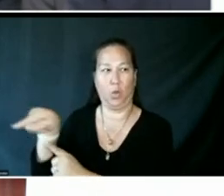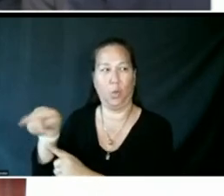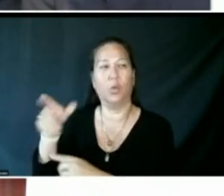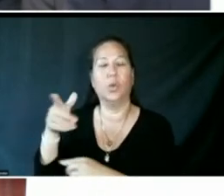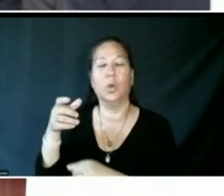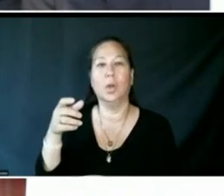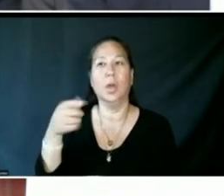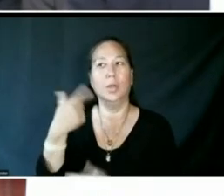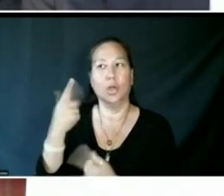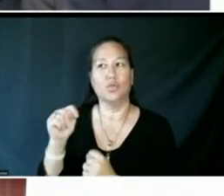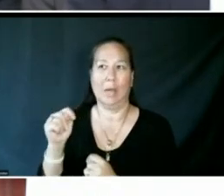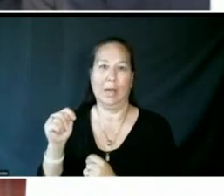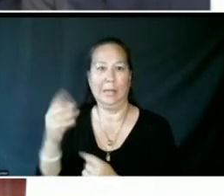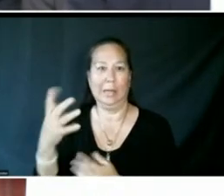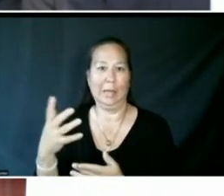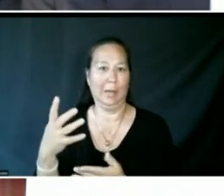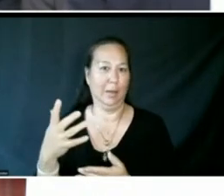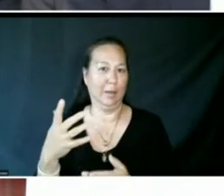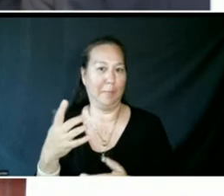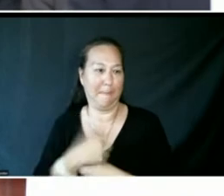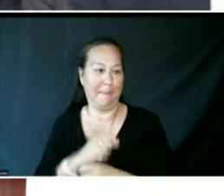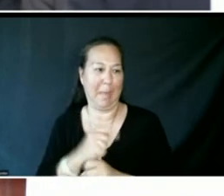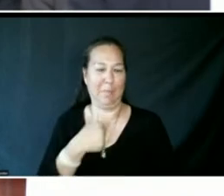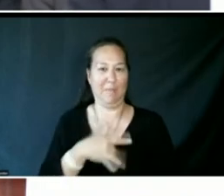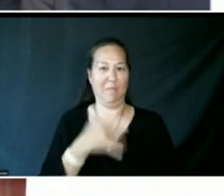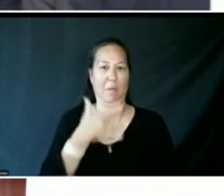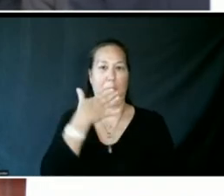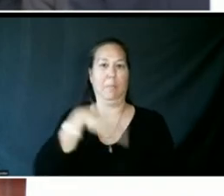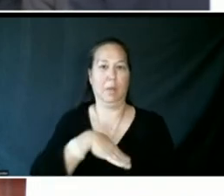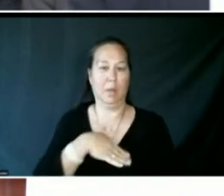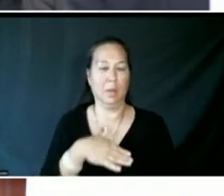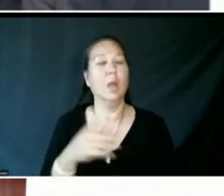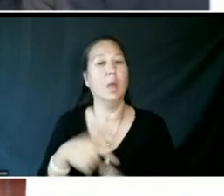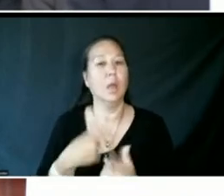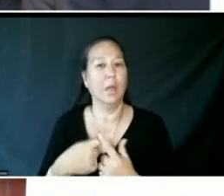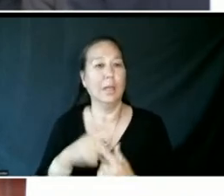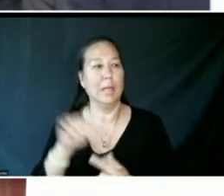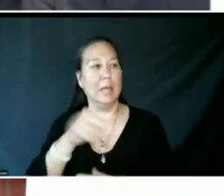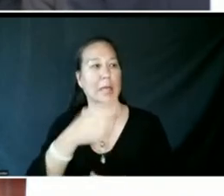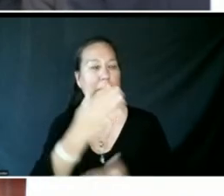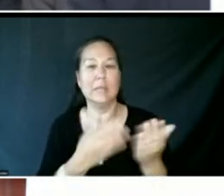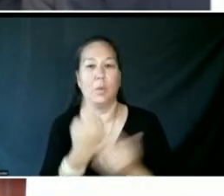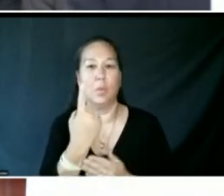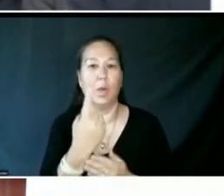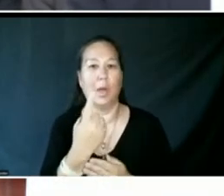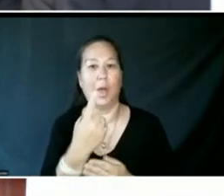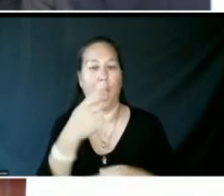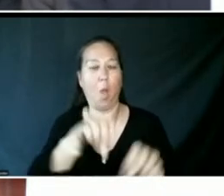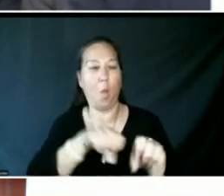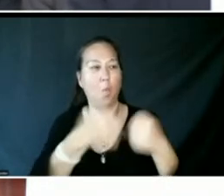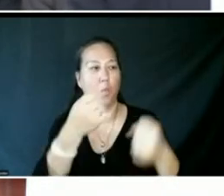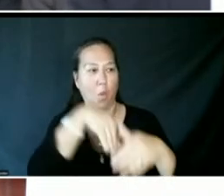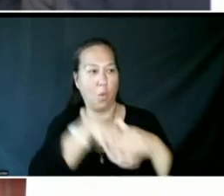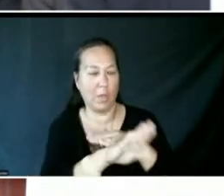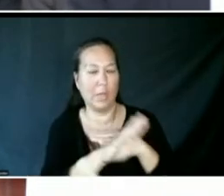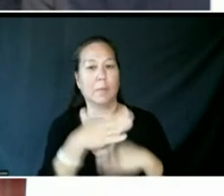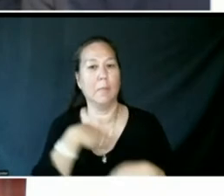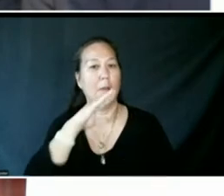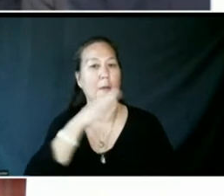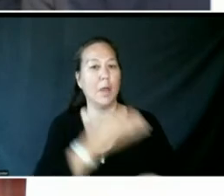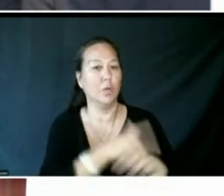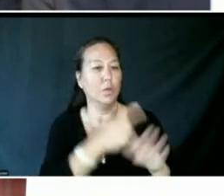happened, and then some people broke into my daughter-in-law's home, and my son has passed, and she's a